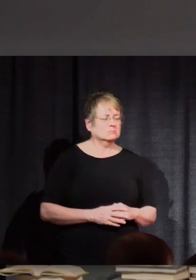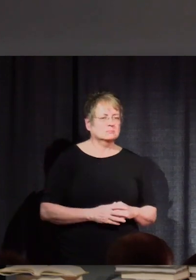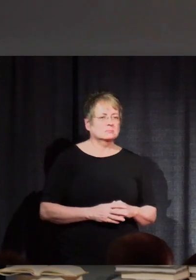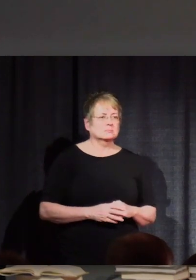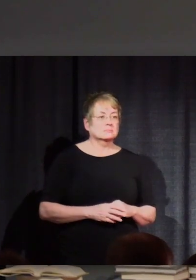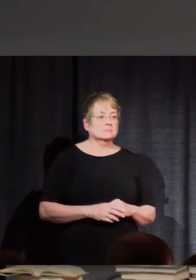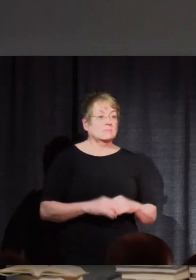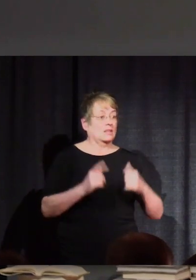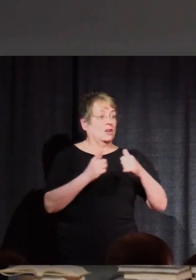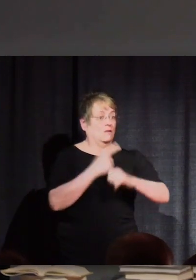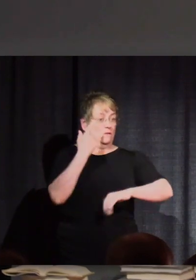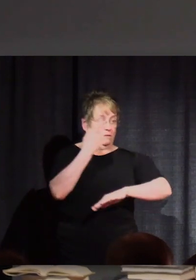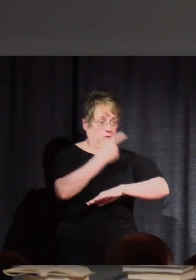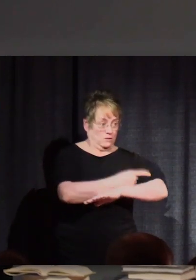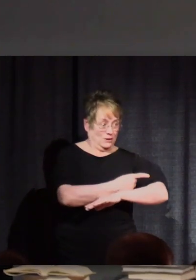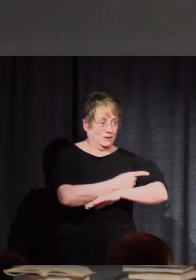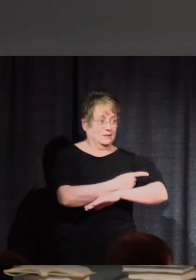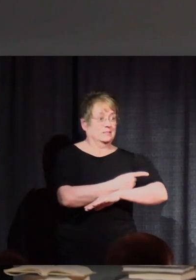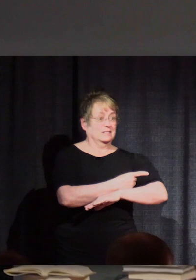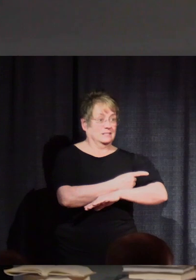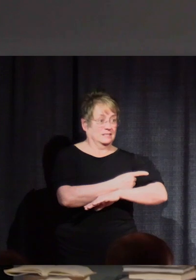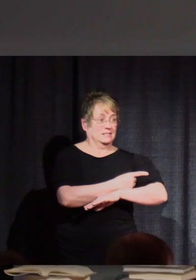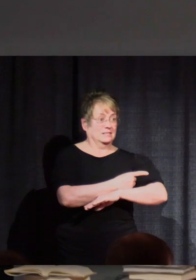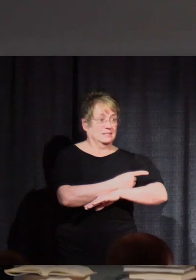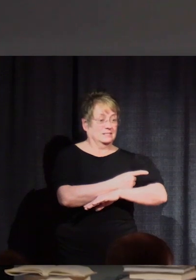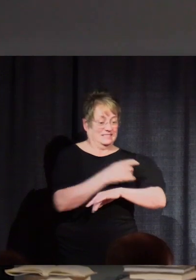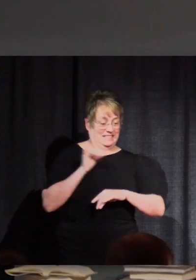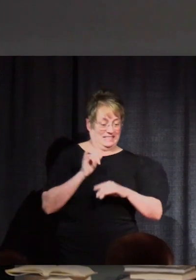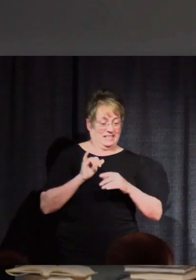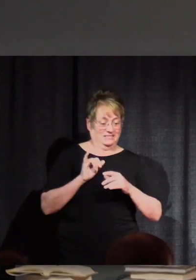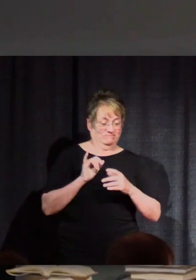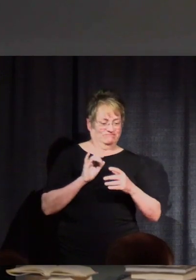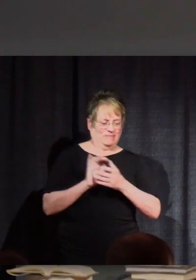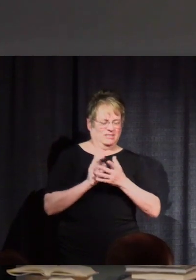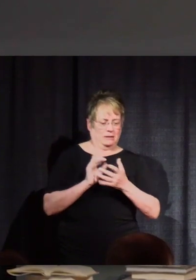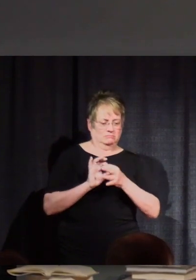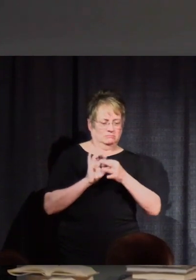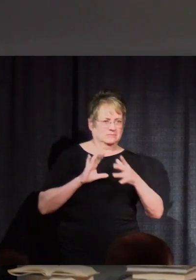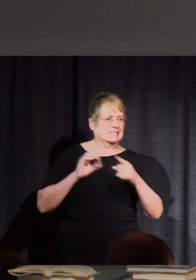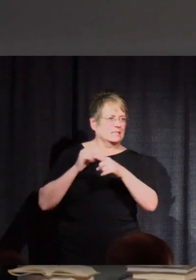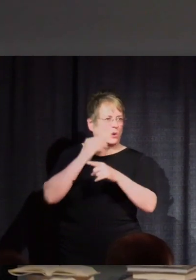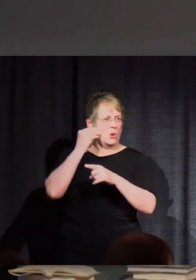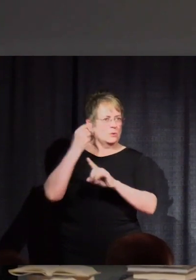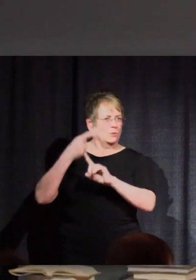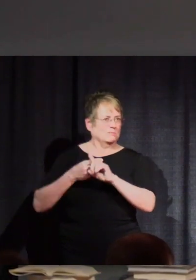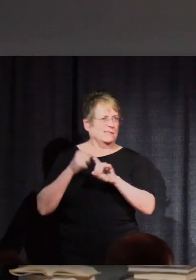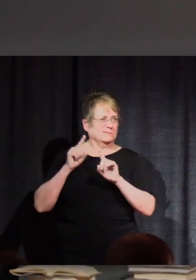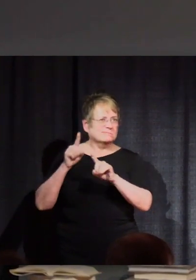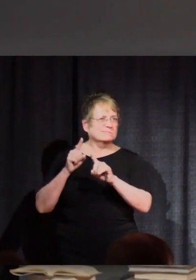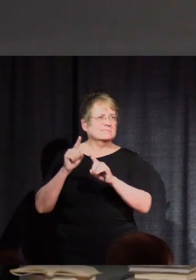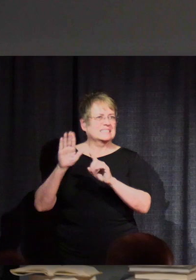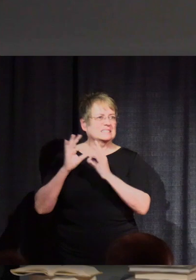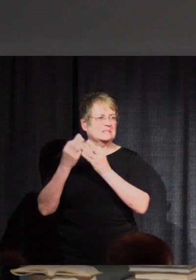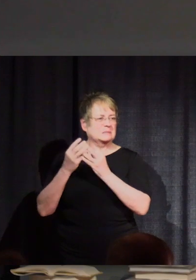And the first day that I had a separation from that relationship, because he went home for a month,